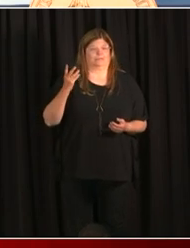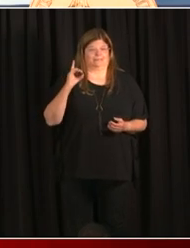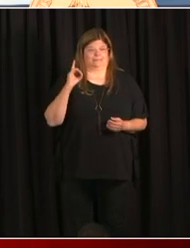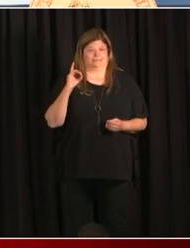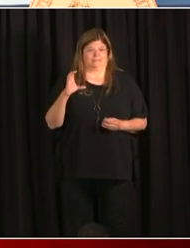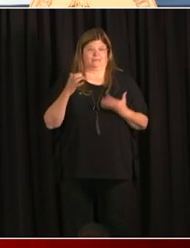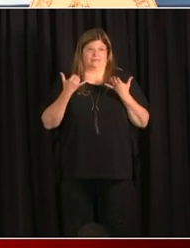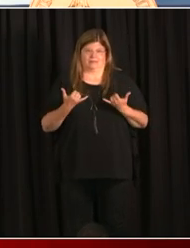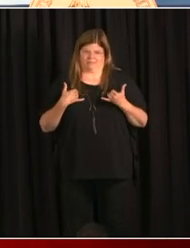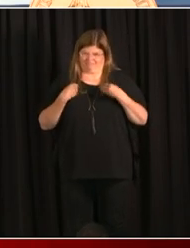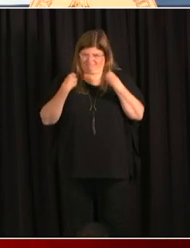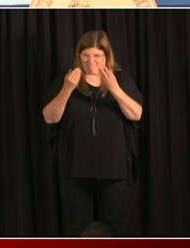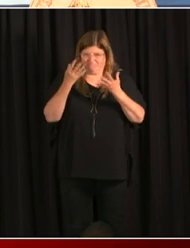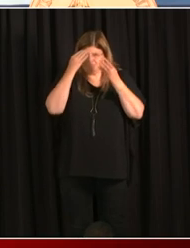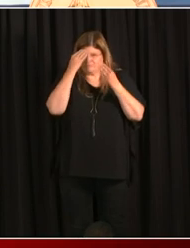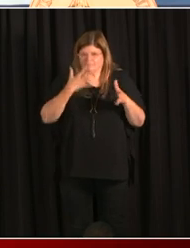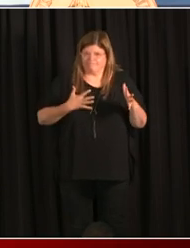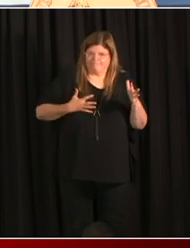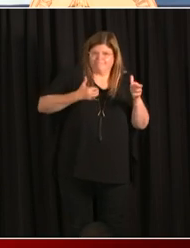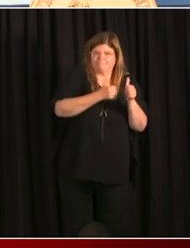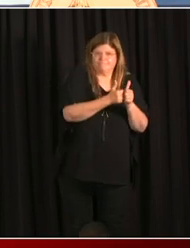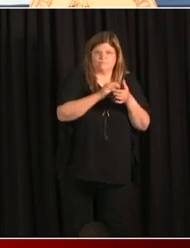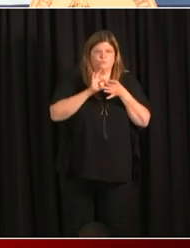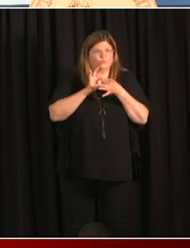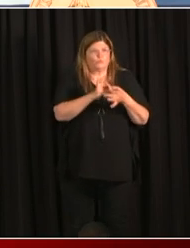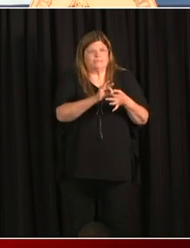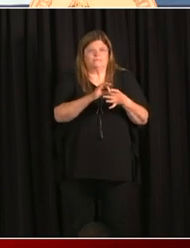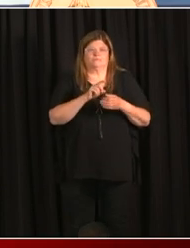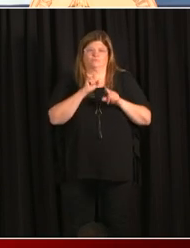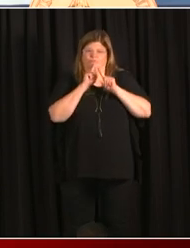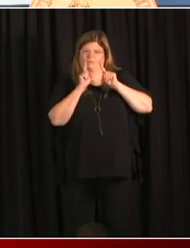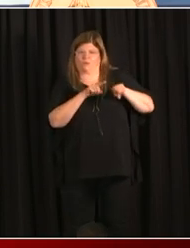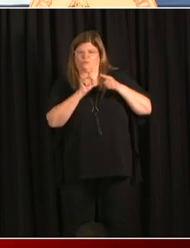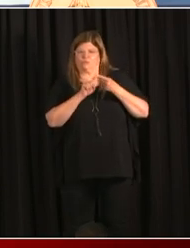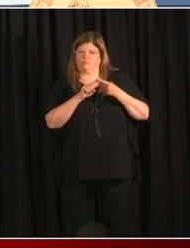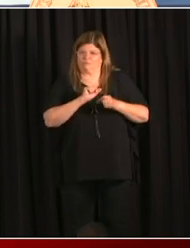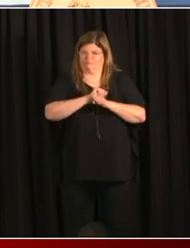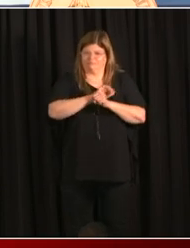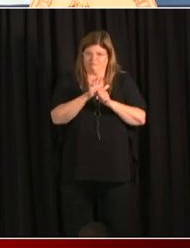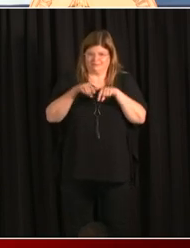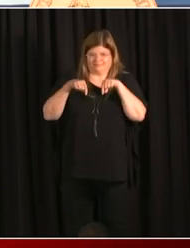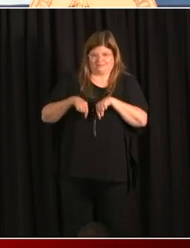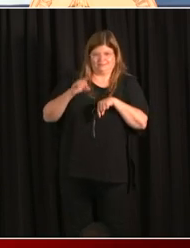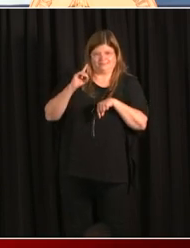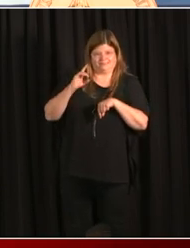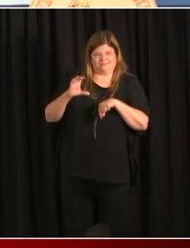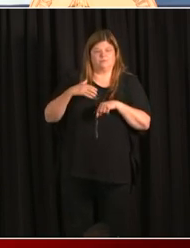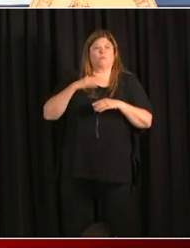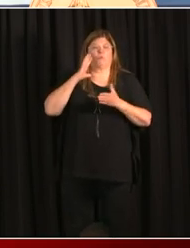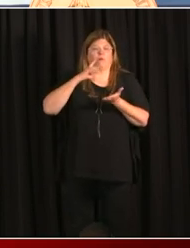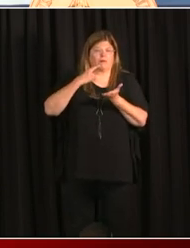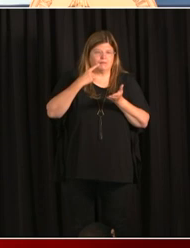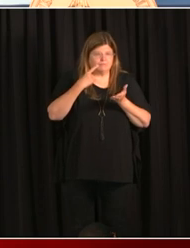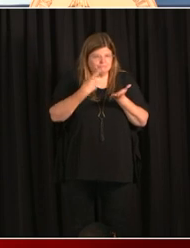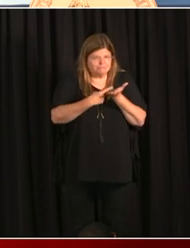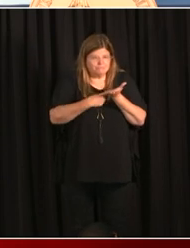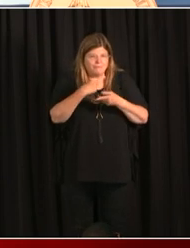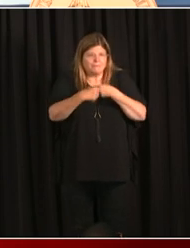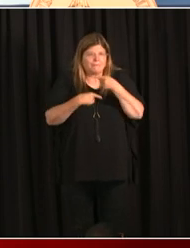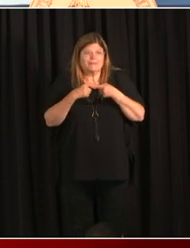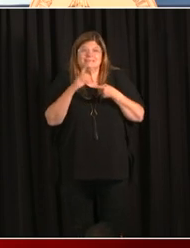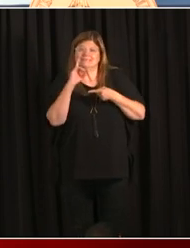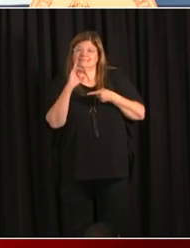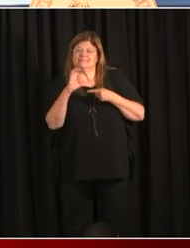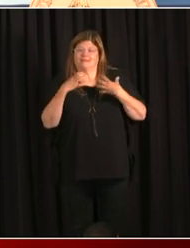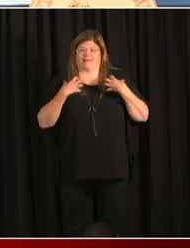on the district's response to COVID-19. We are also going to talk about another DC